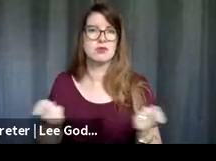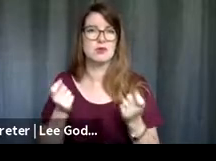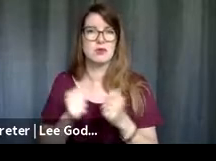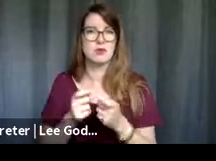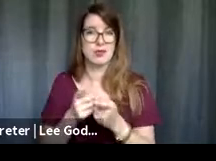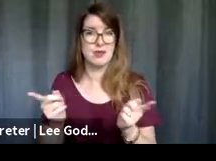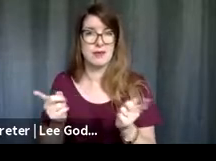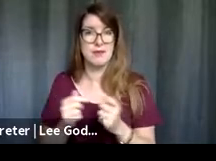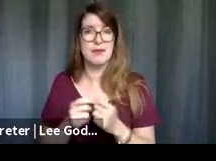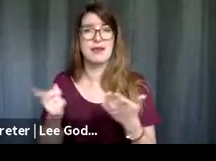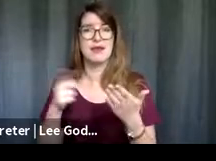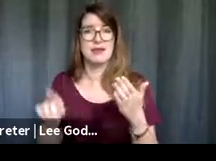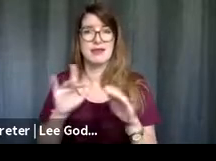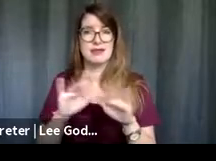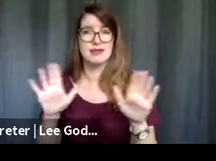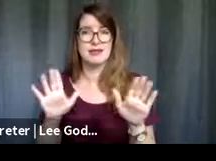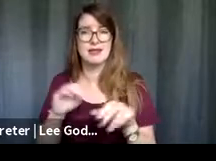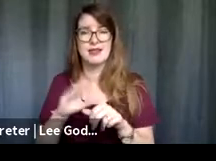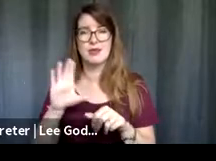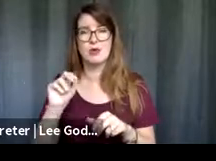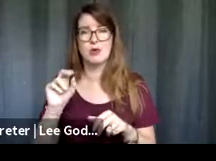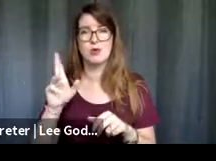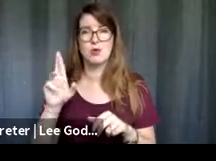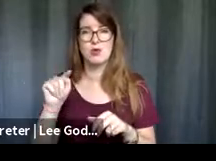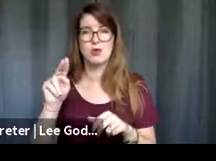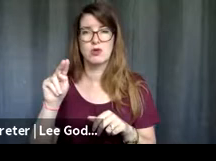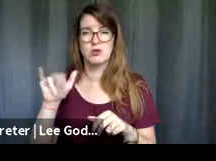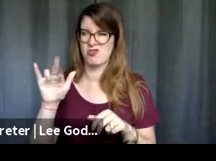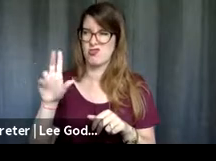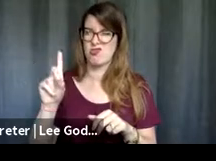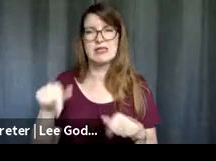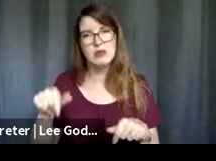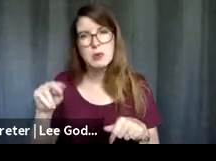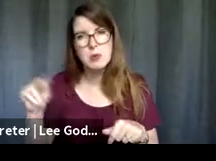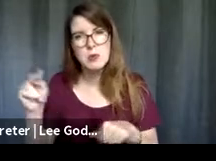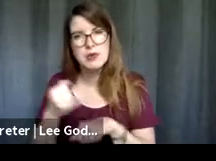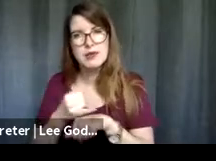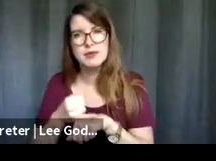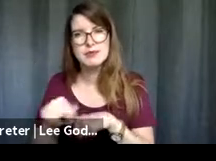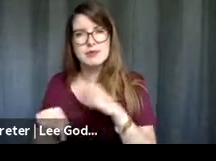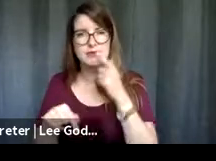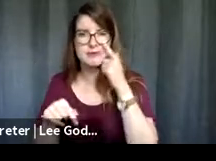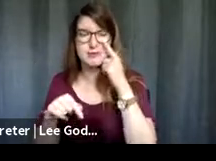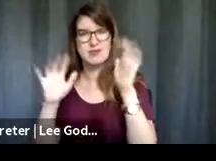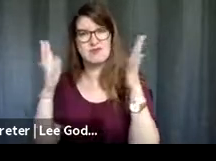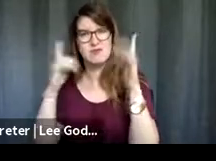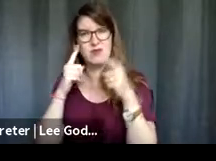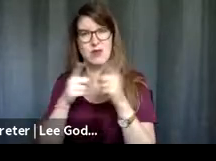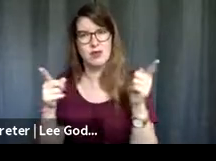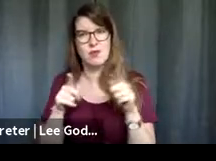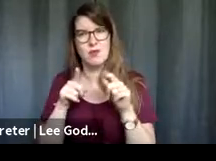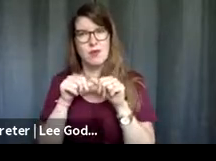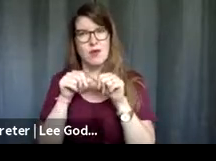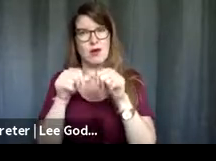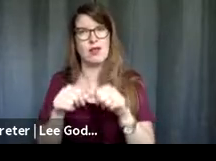them next Sunday in the courtyard. So here at North, stick around for a little bit you know, cheer them on as they go on